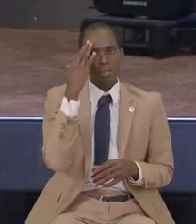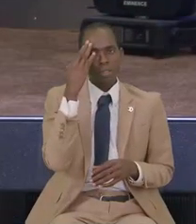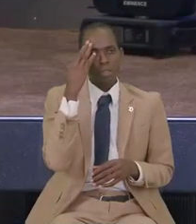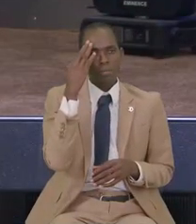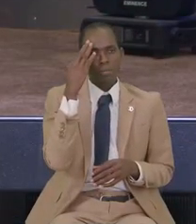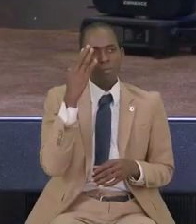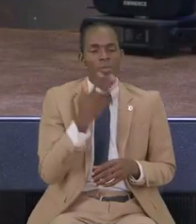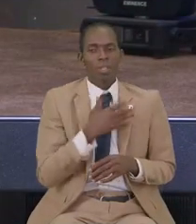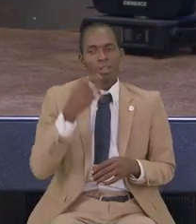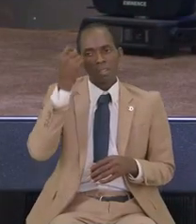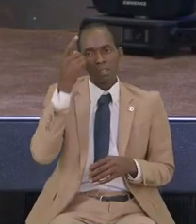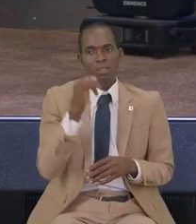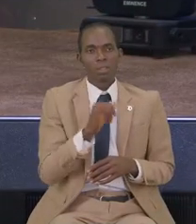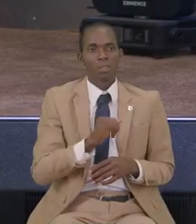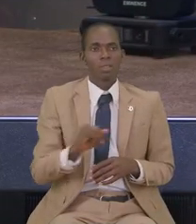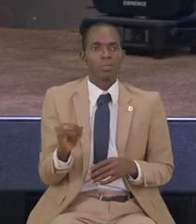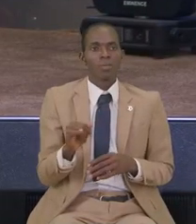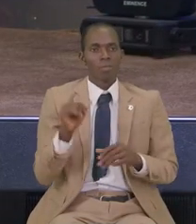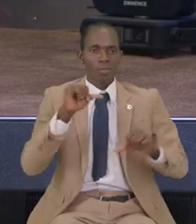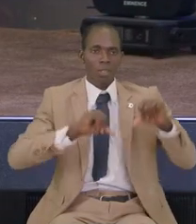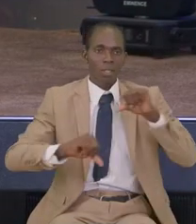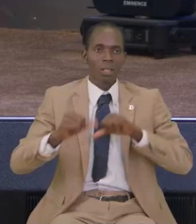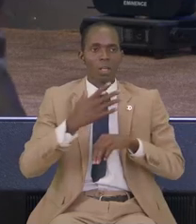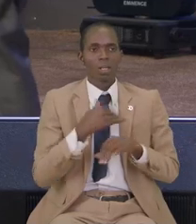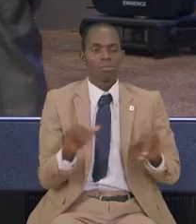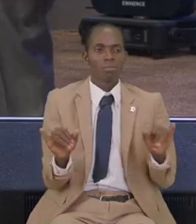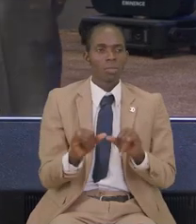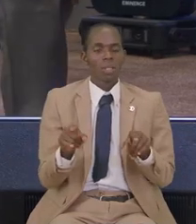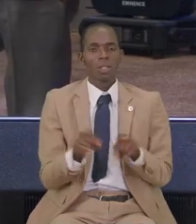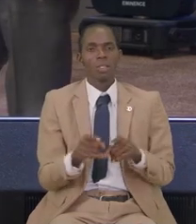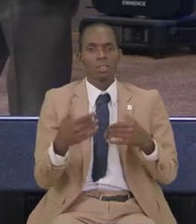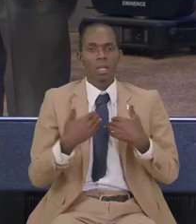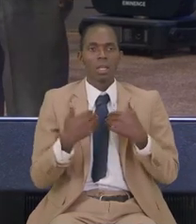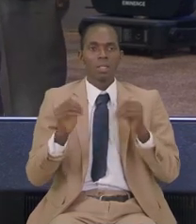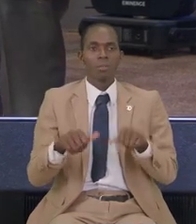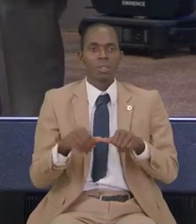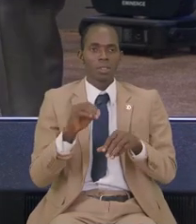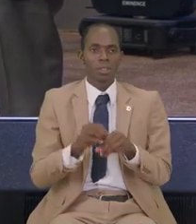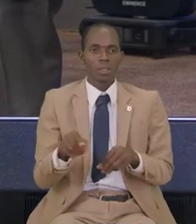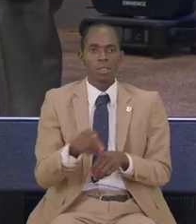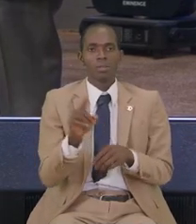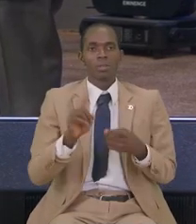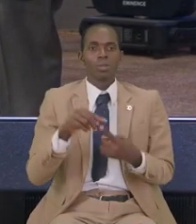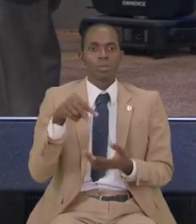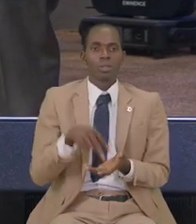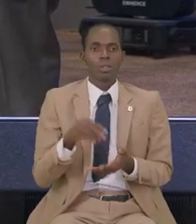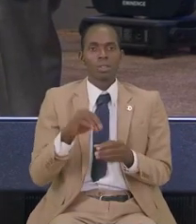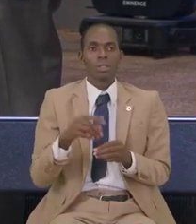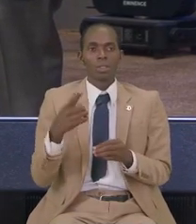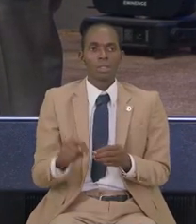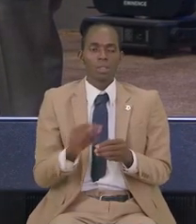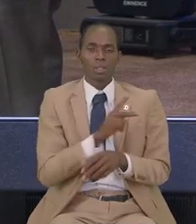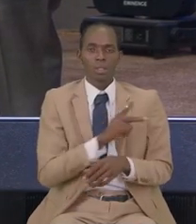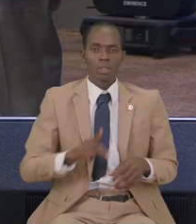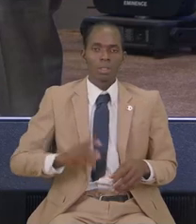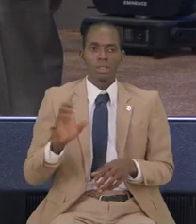in knowledge and understanding science, and such as had ability in them to stand